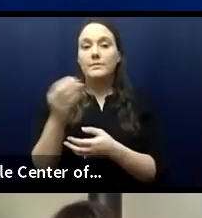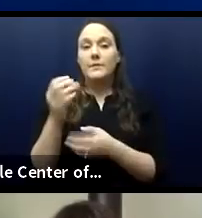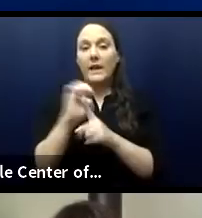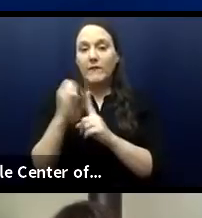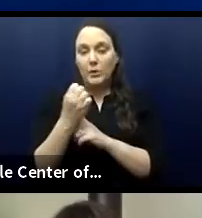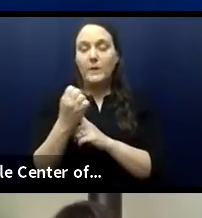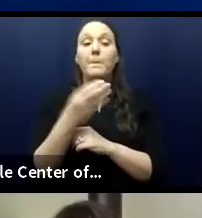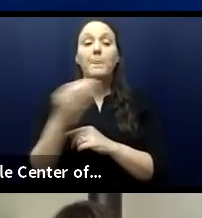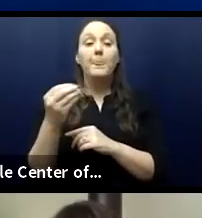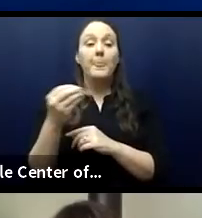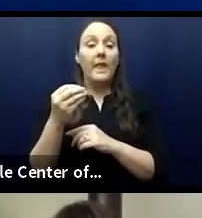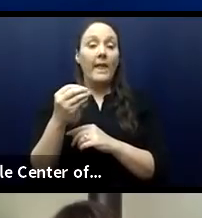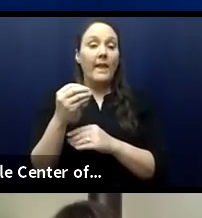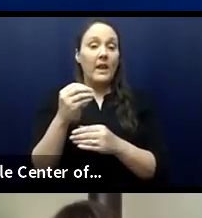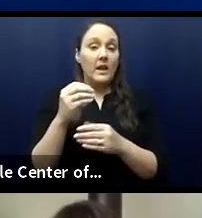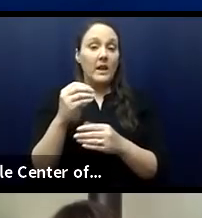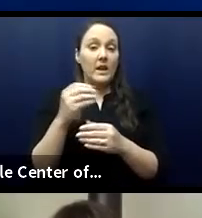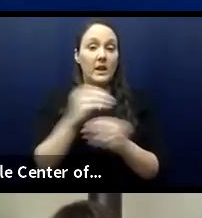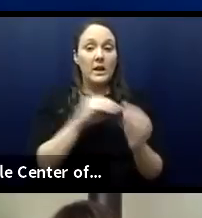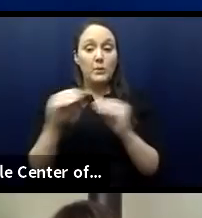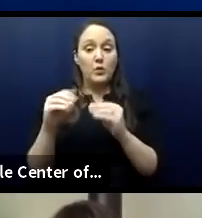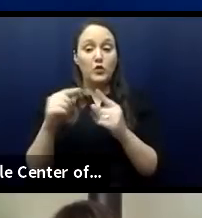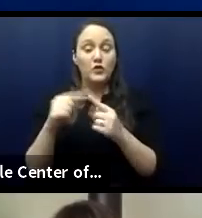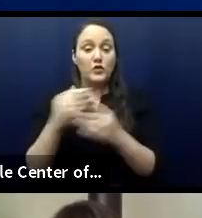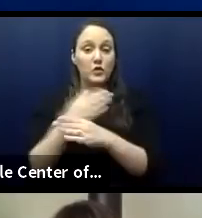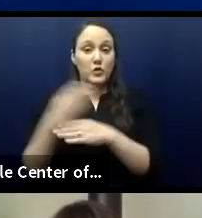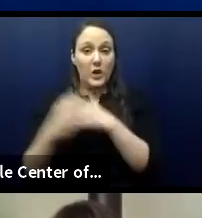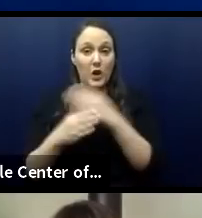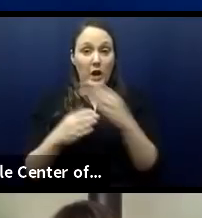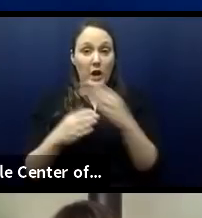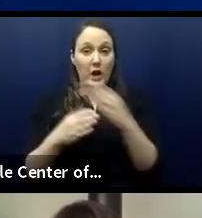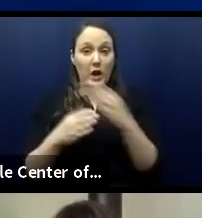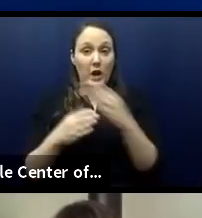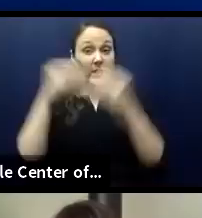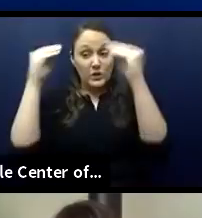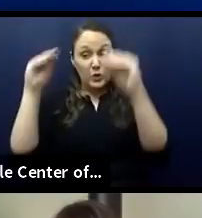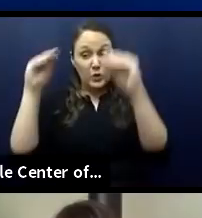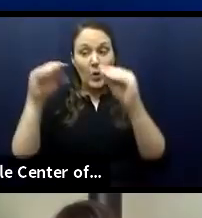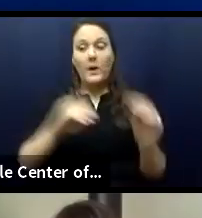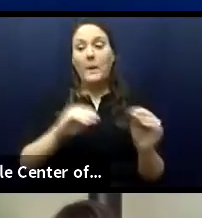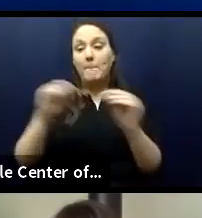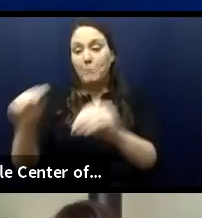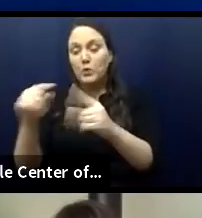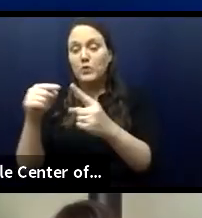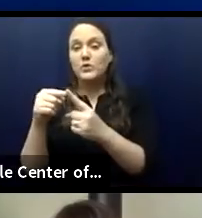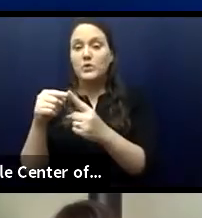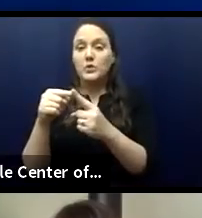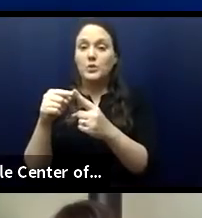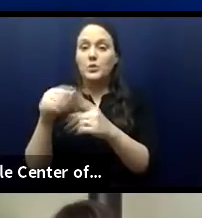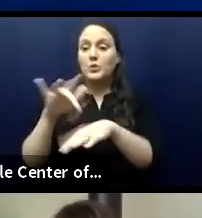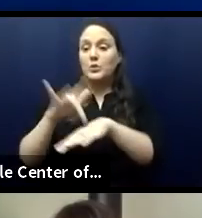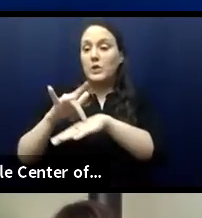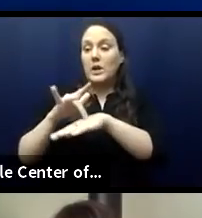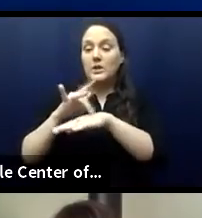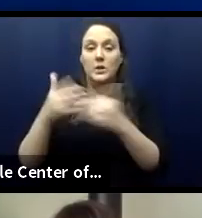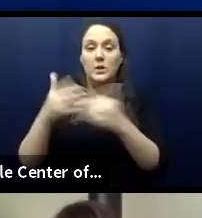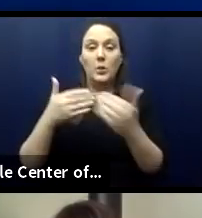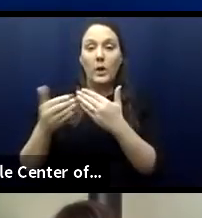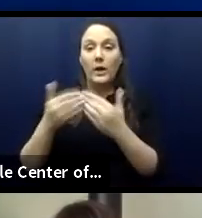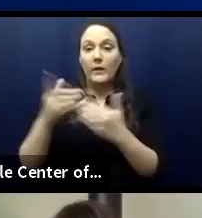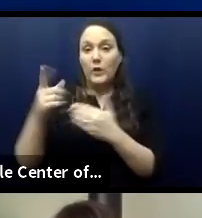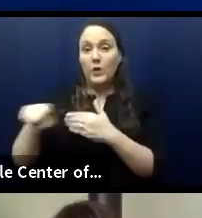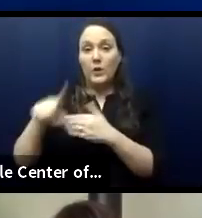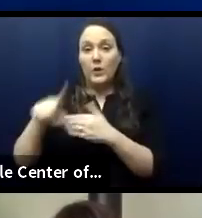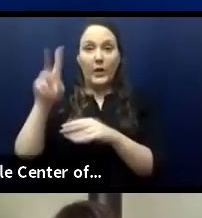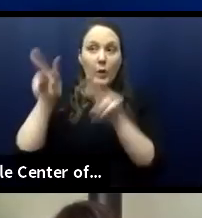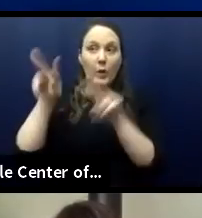it translates to their hands, which if they're in the store, translates to touching whatever that is that they're looking at the